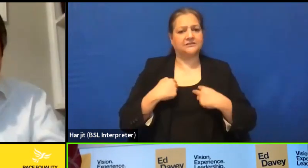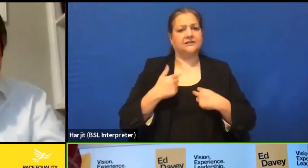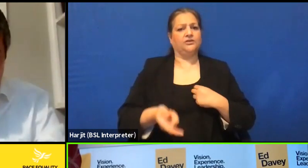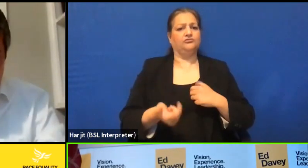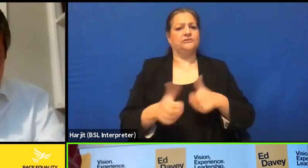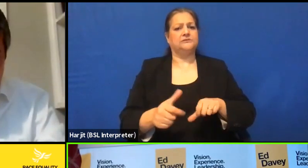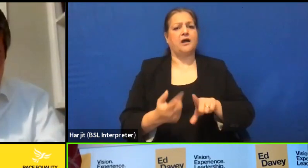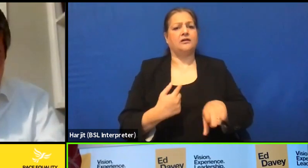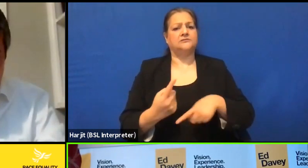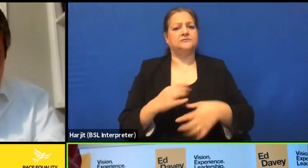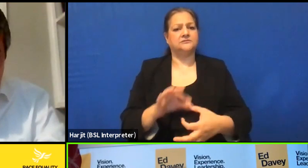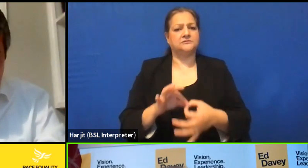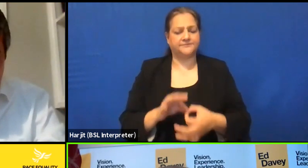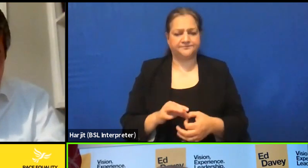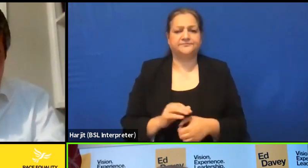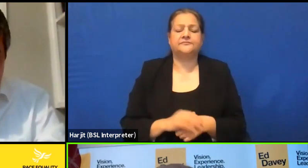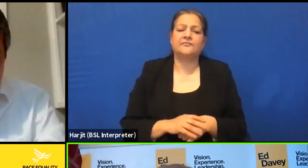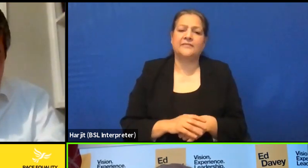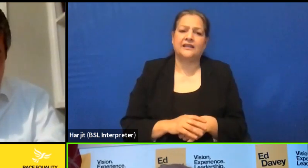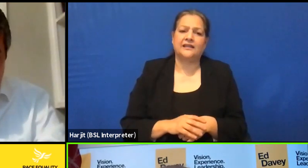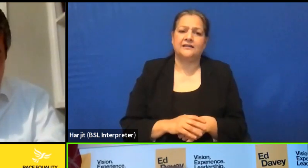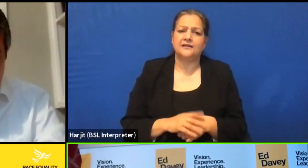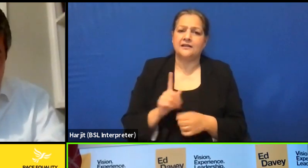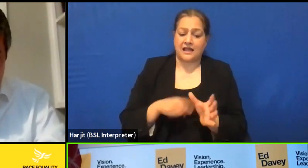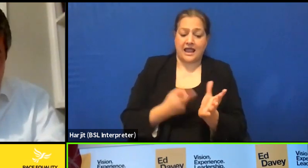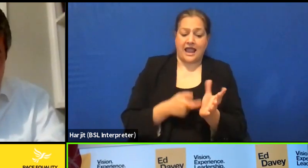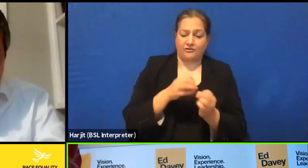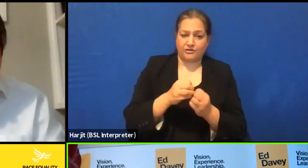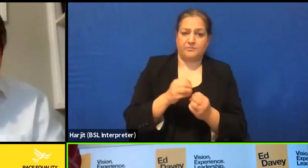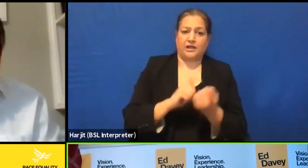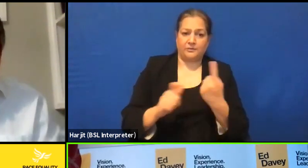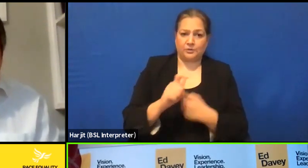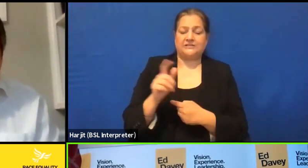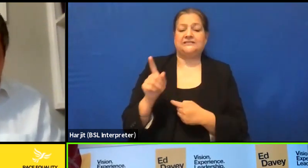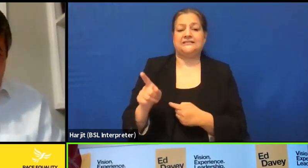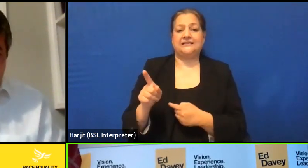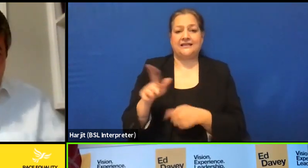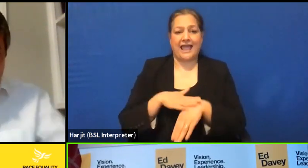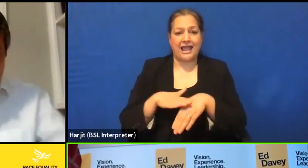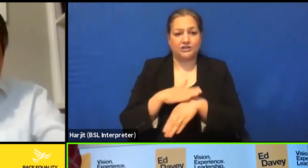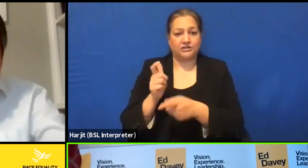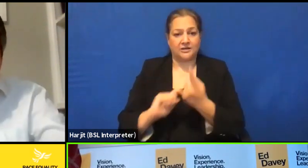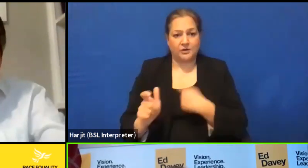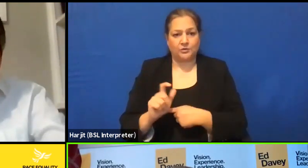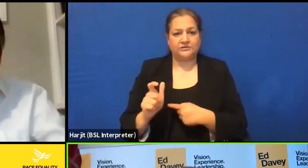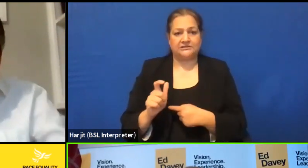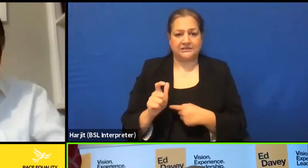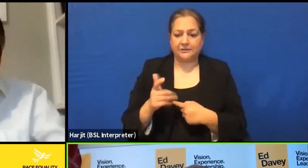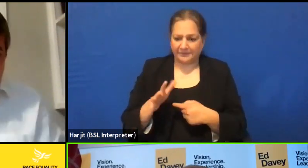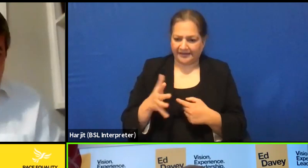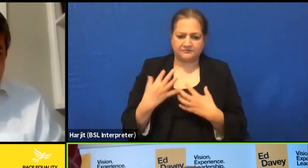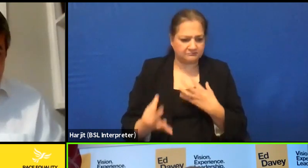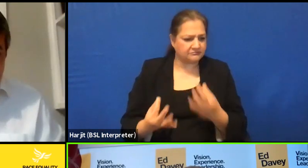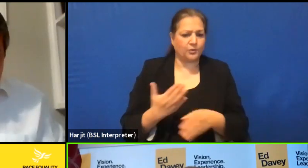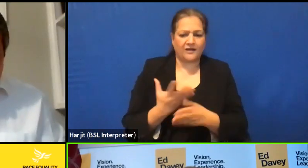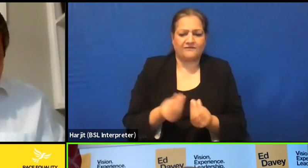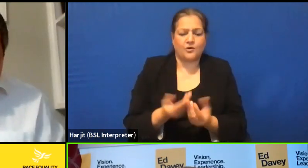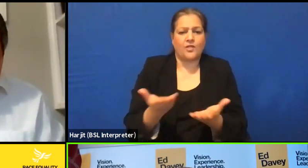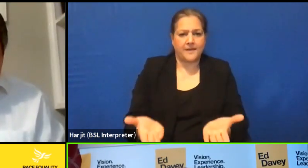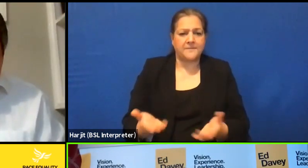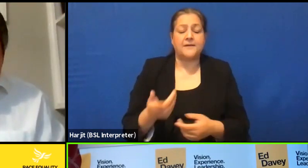The Arab community and the Asian community have liked some of the work I've done for individuals in that community. So one of my constituents many